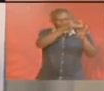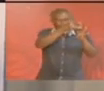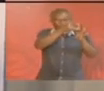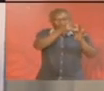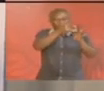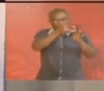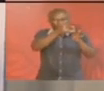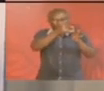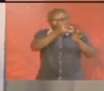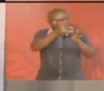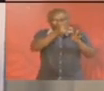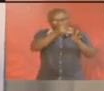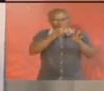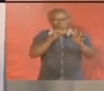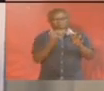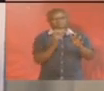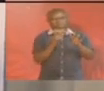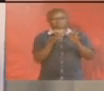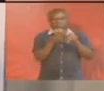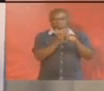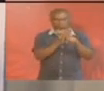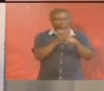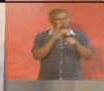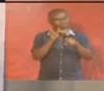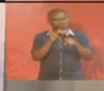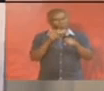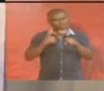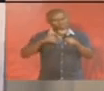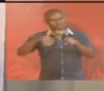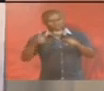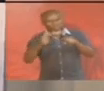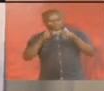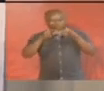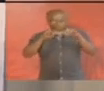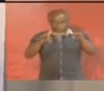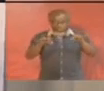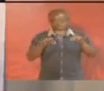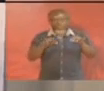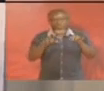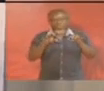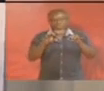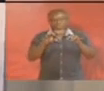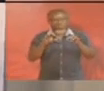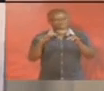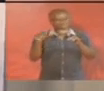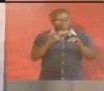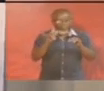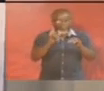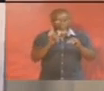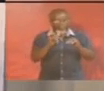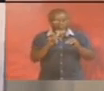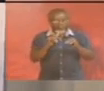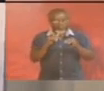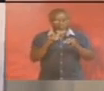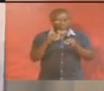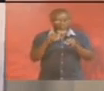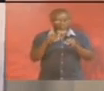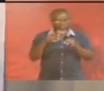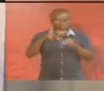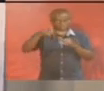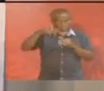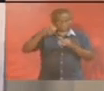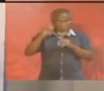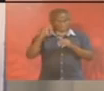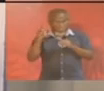other viruses that do something quite similar. Just a couple days before your prodrome for chickenpox, for measles, for